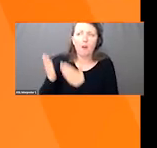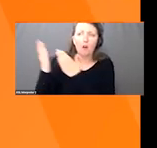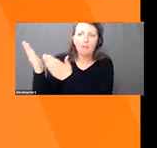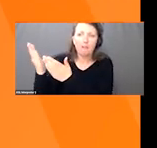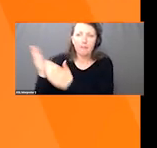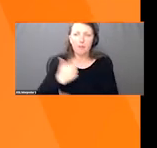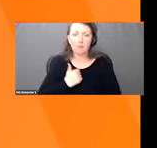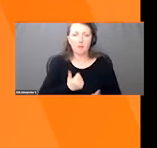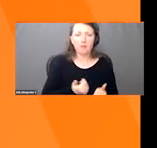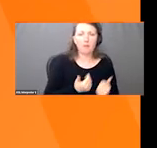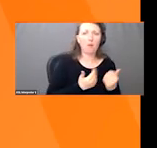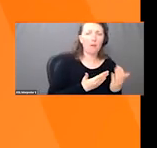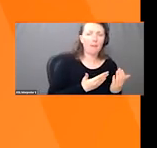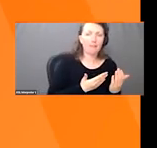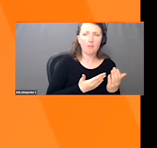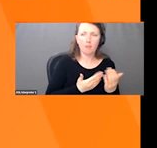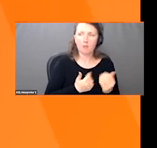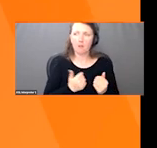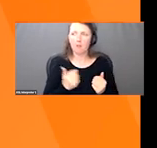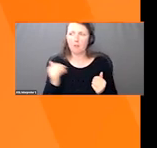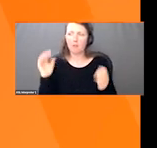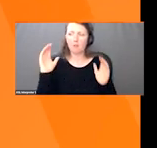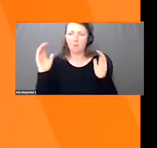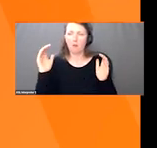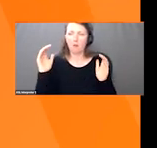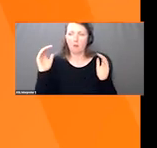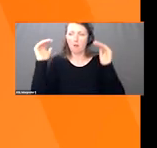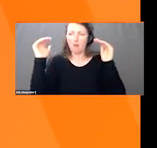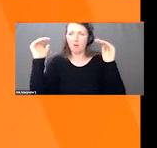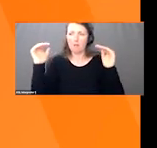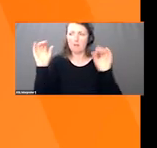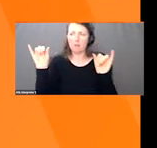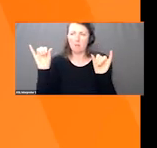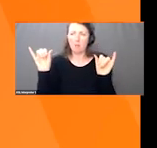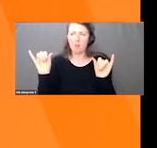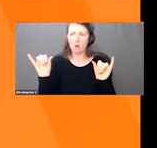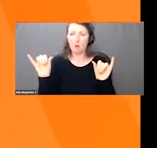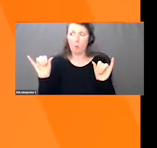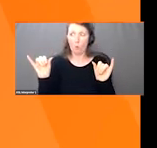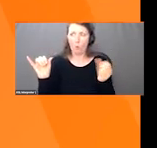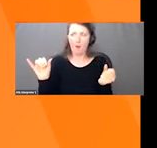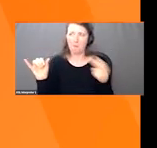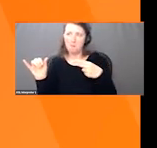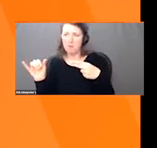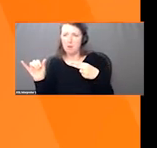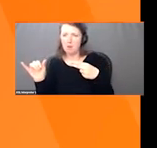use my competitive advantages to produce a better or a more competitive menu at that point.